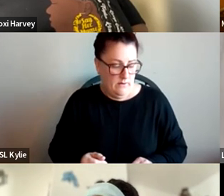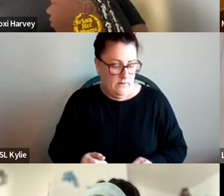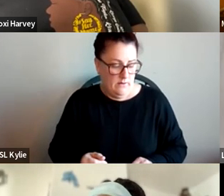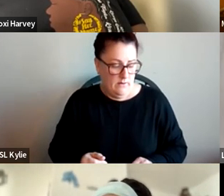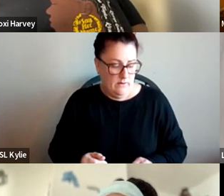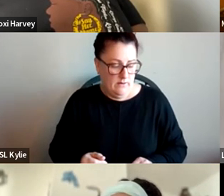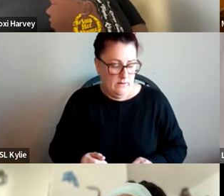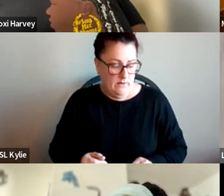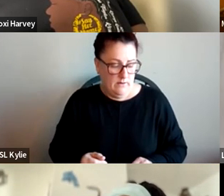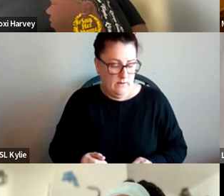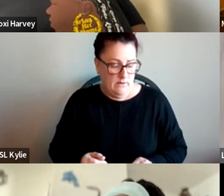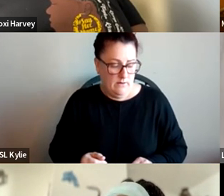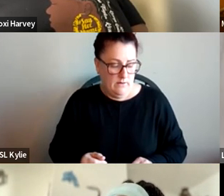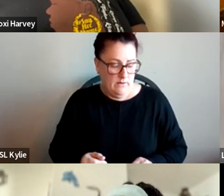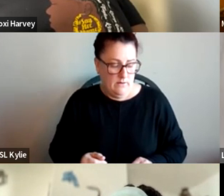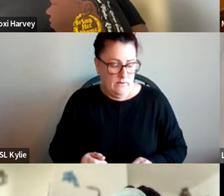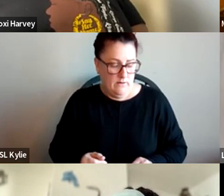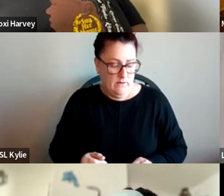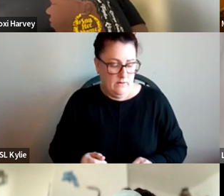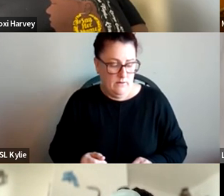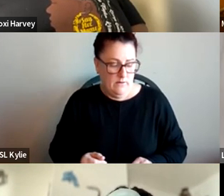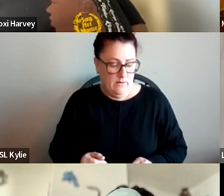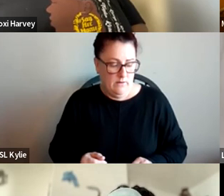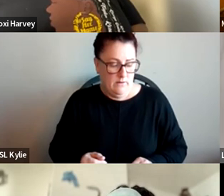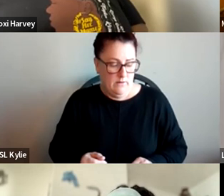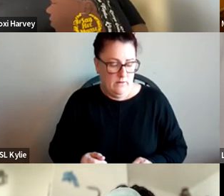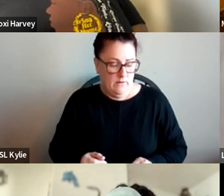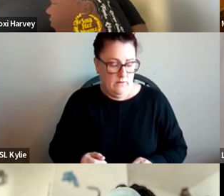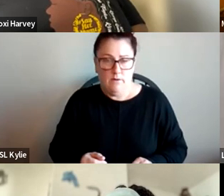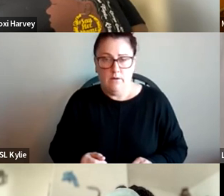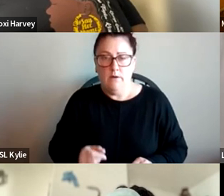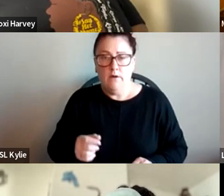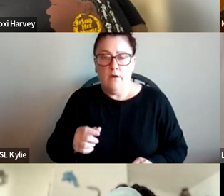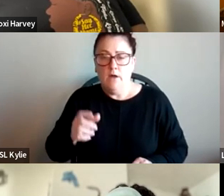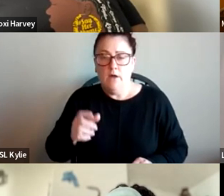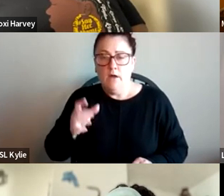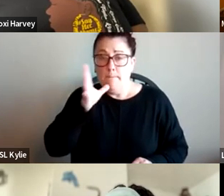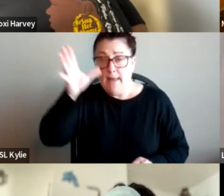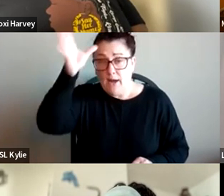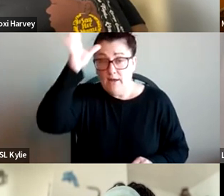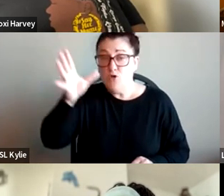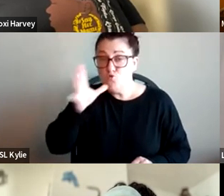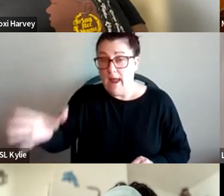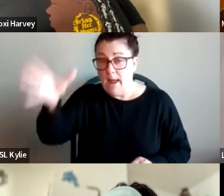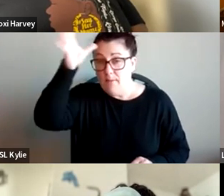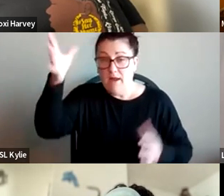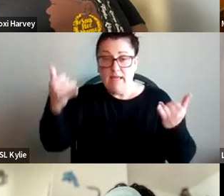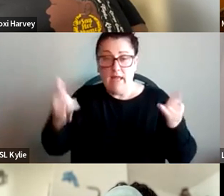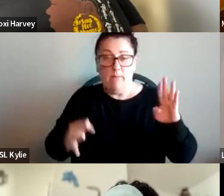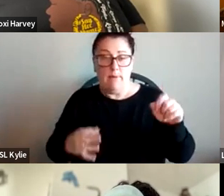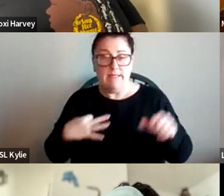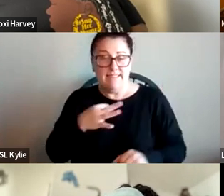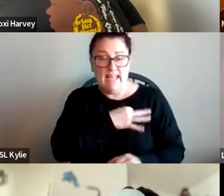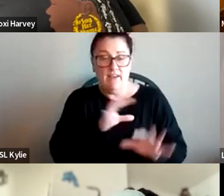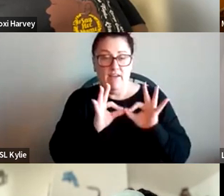right. Good morning. My name is Gloria West. I am a parent, grandparent, and now a part of the BPS staff as a